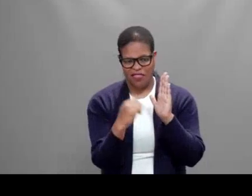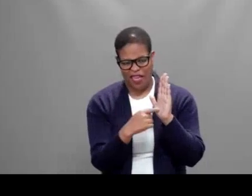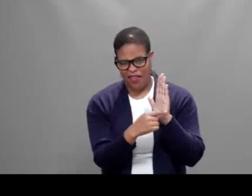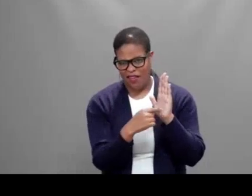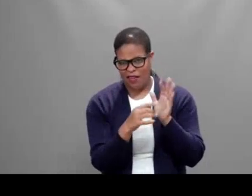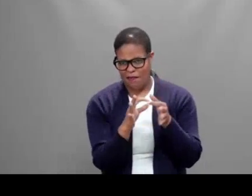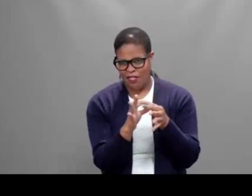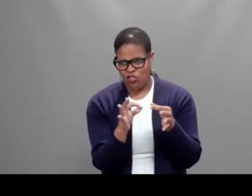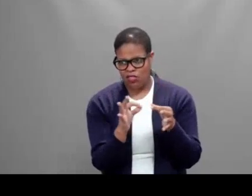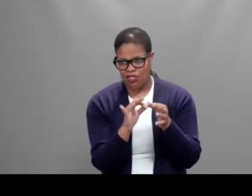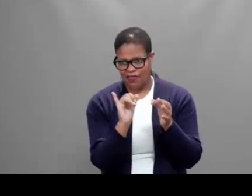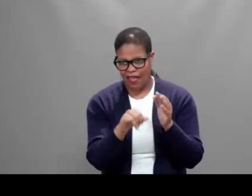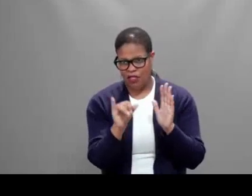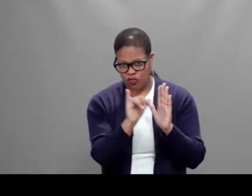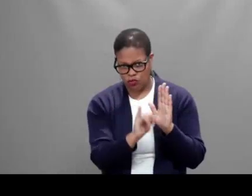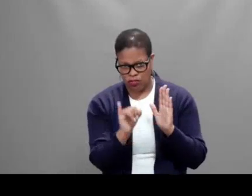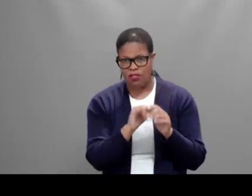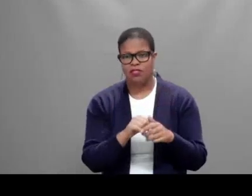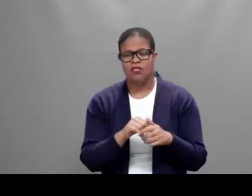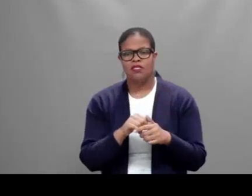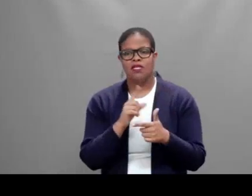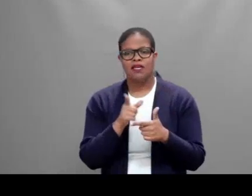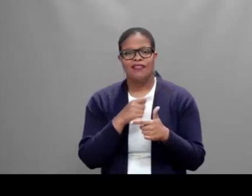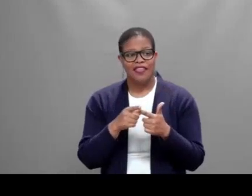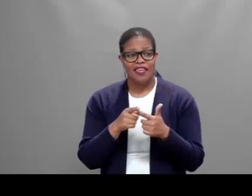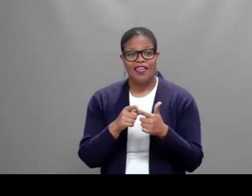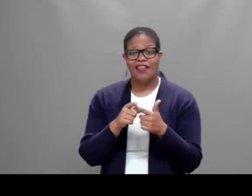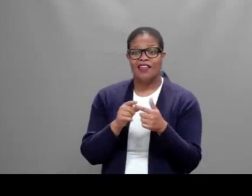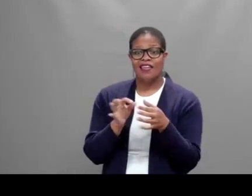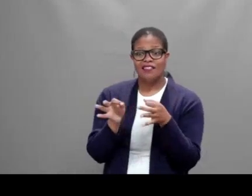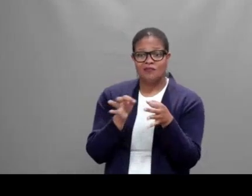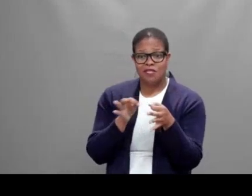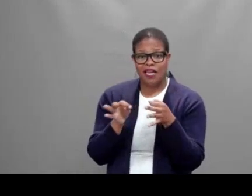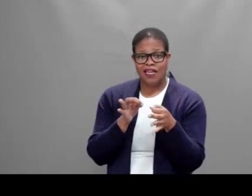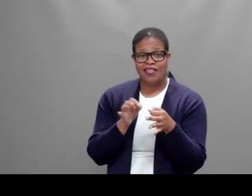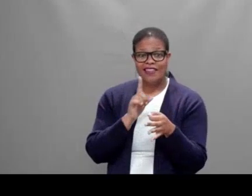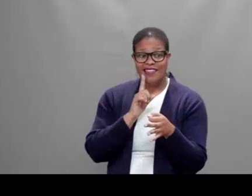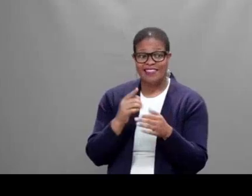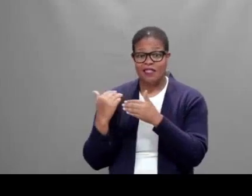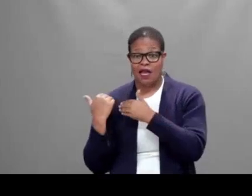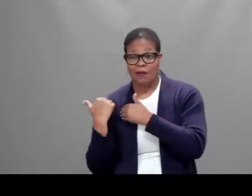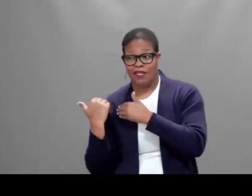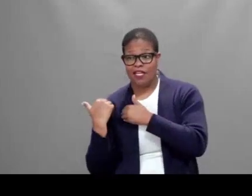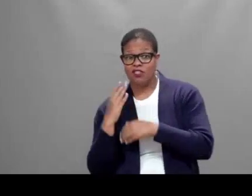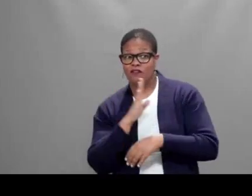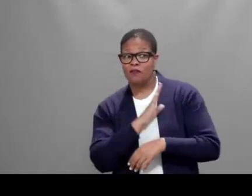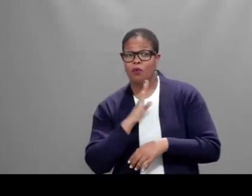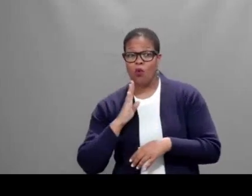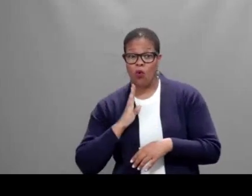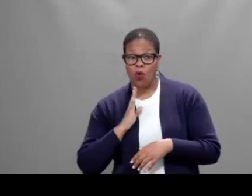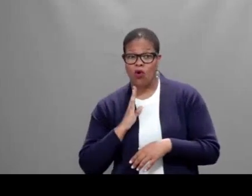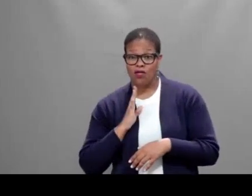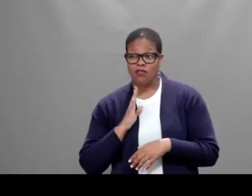And then it says that that's the obligation of board of trustees at the school